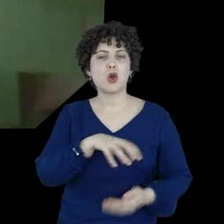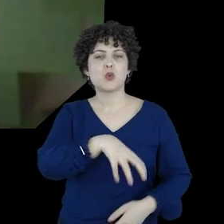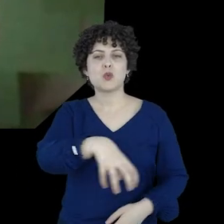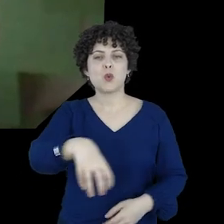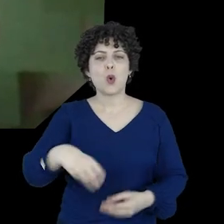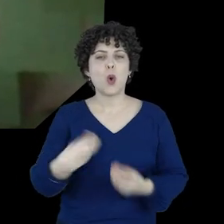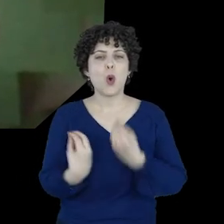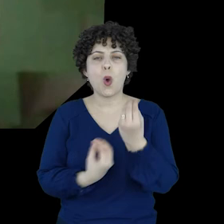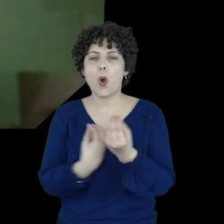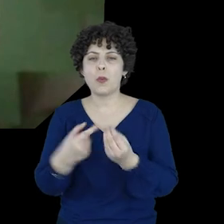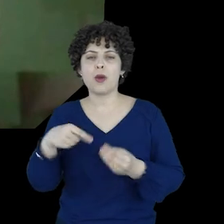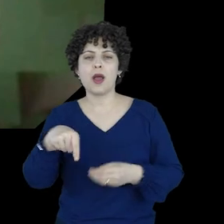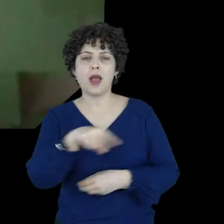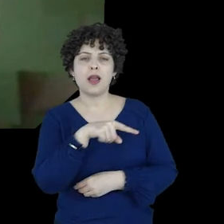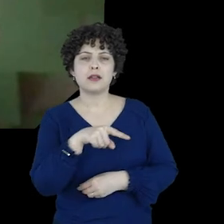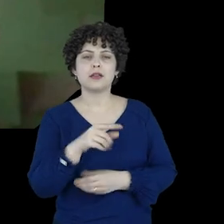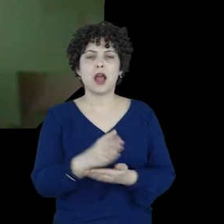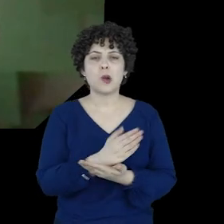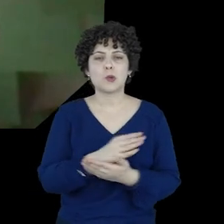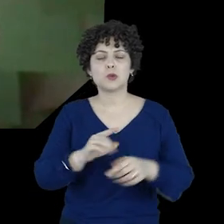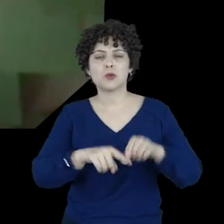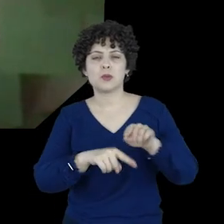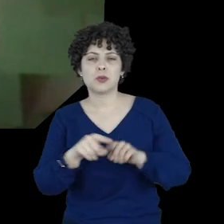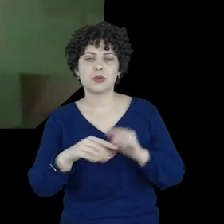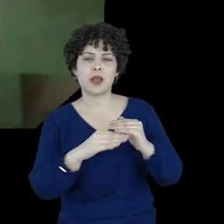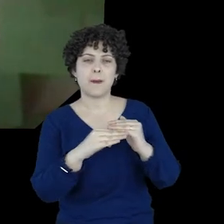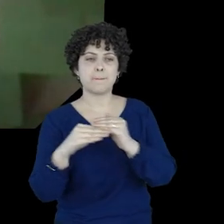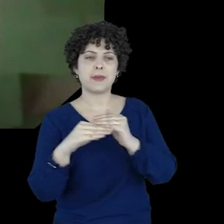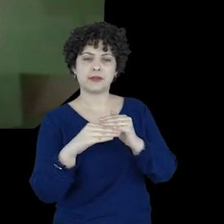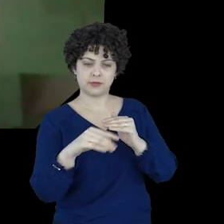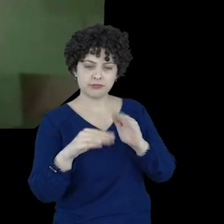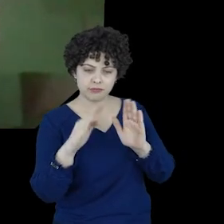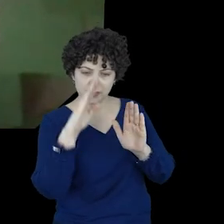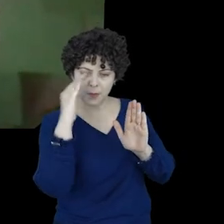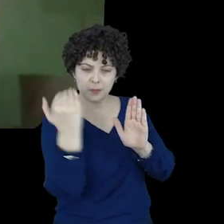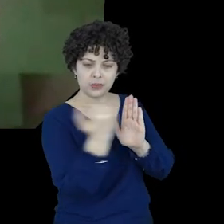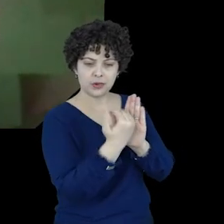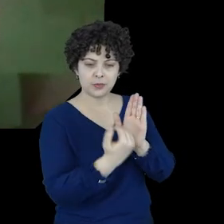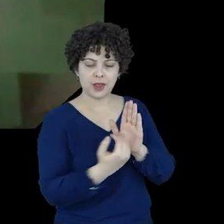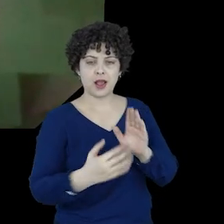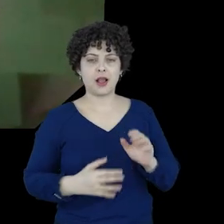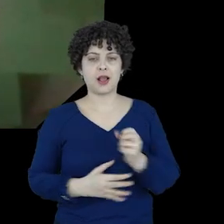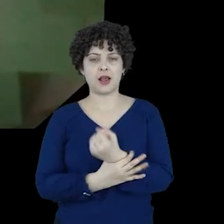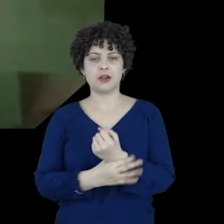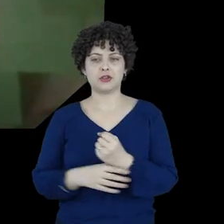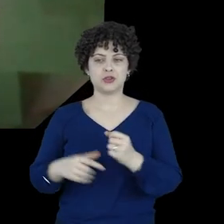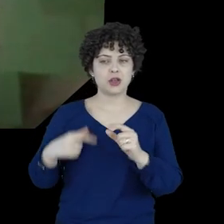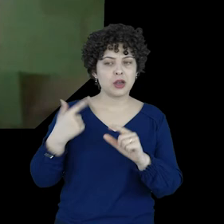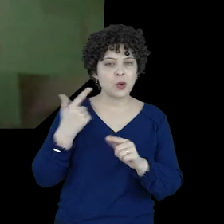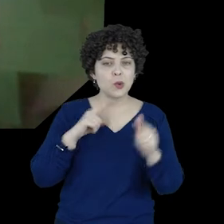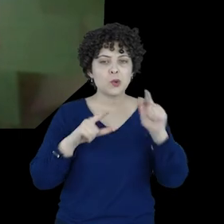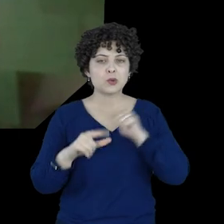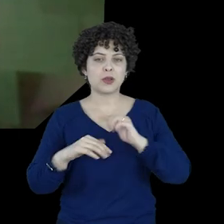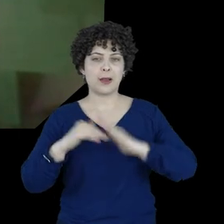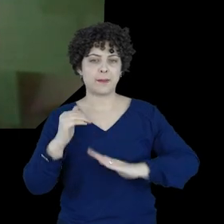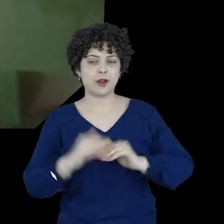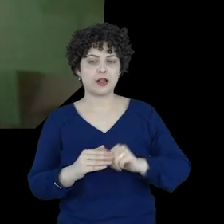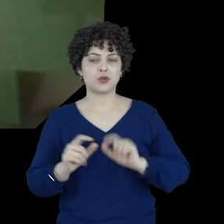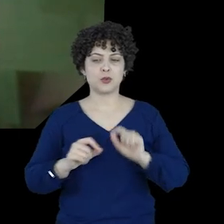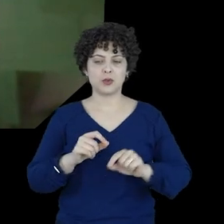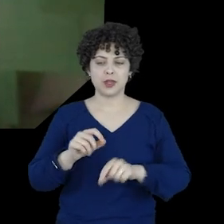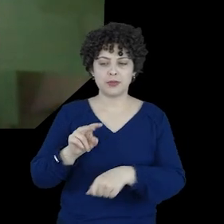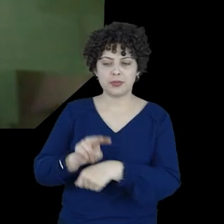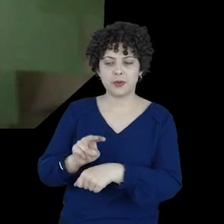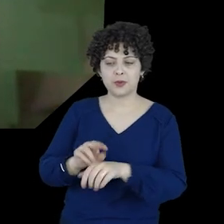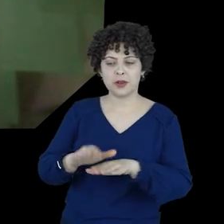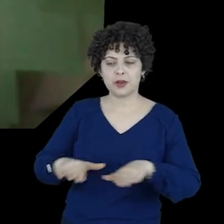to see how they can subject some of their products to the standards, just so we are sure that